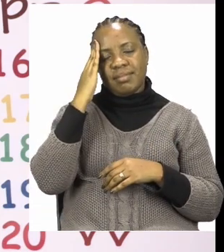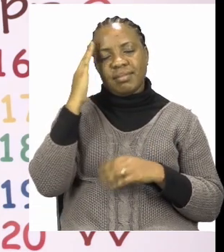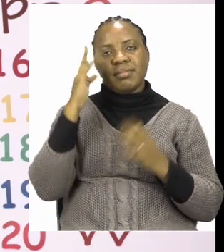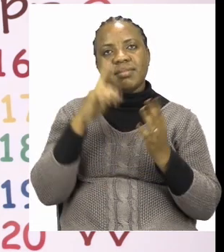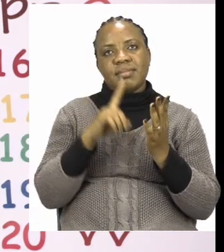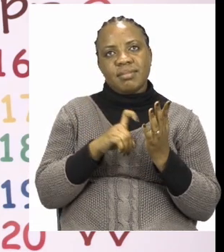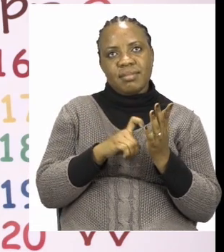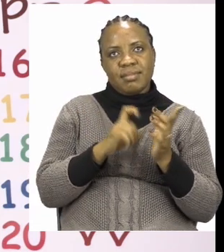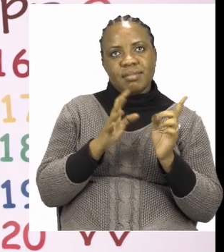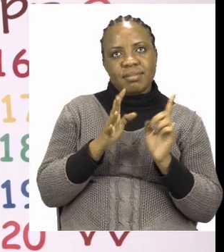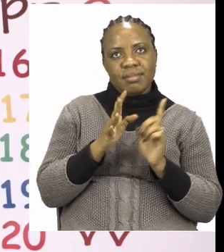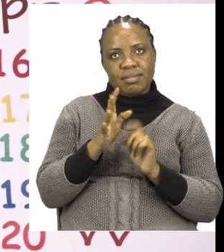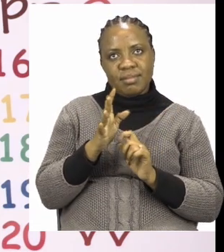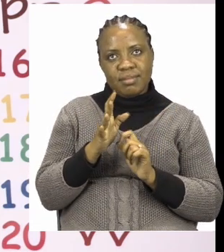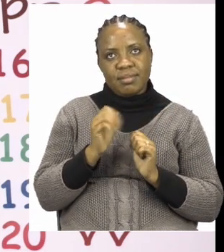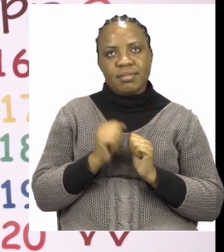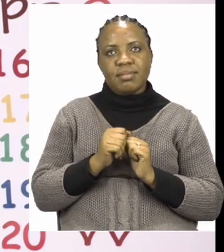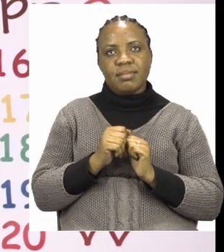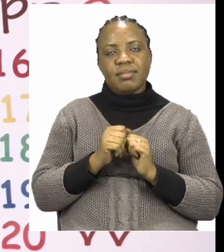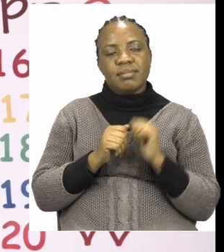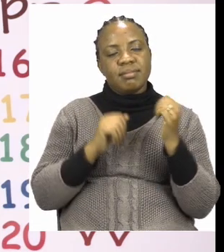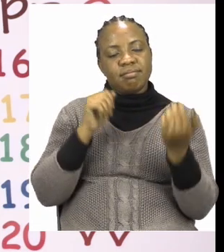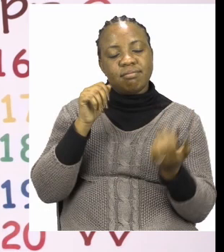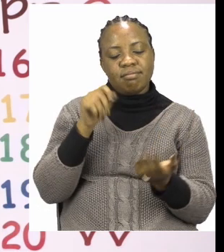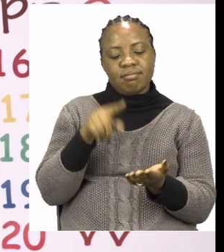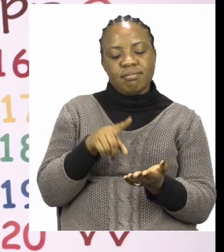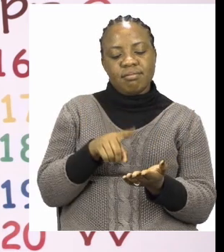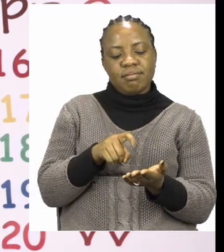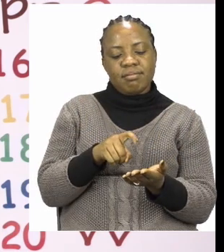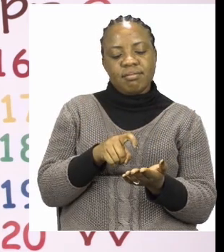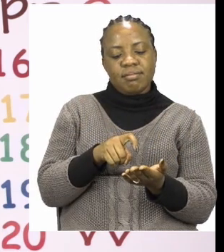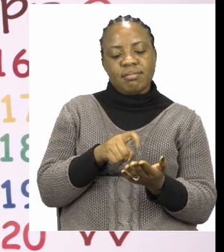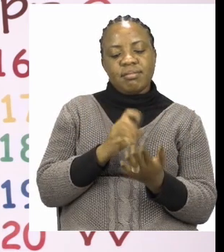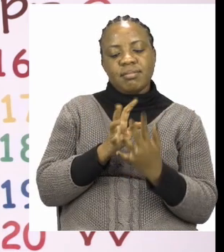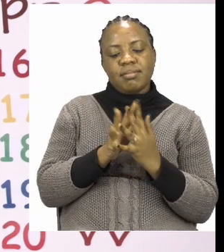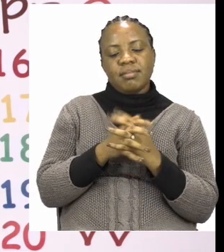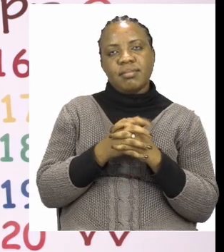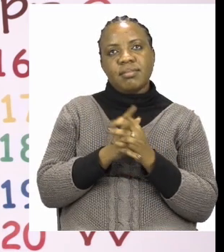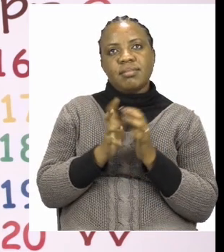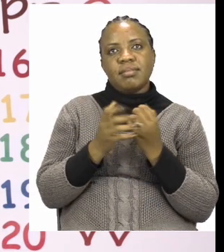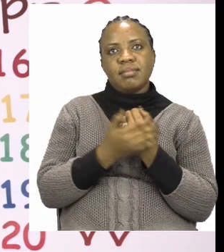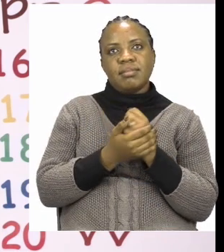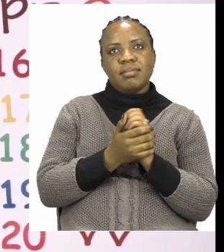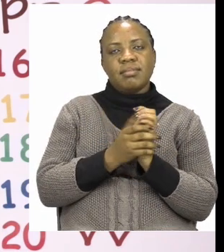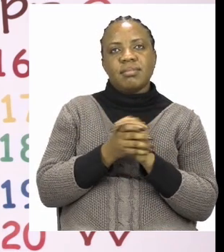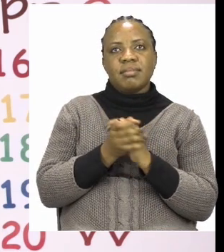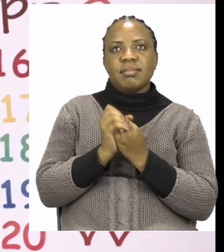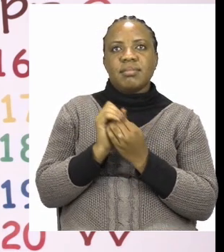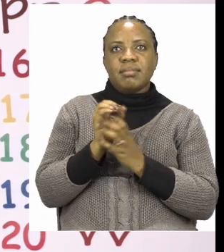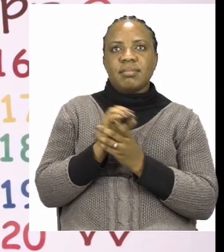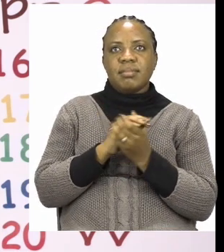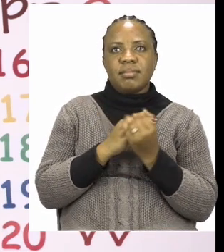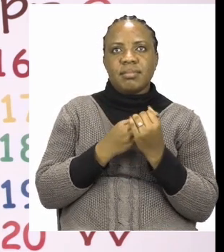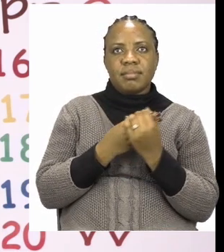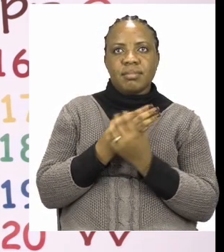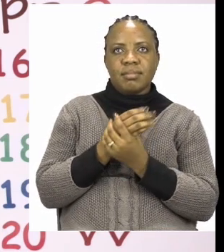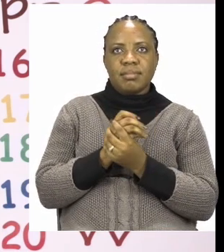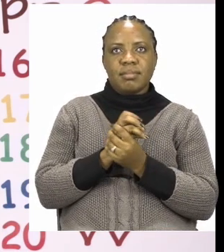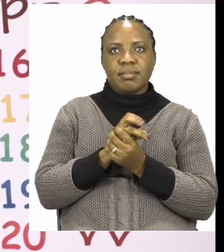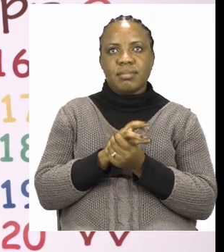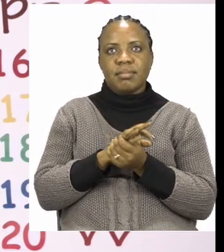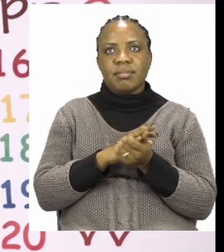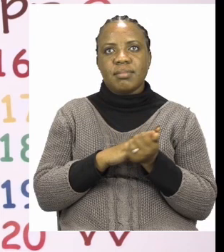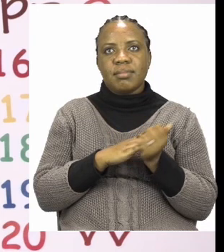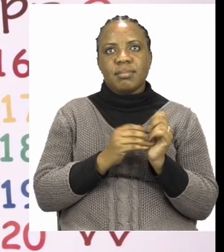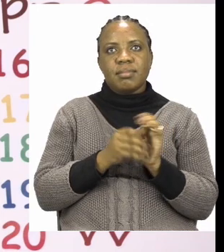to sanitize. So let us take our sanitizer and rub our hands thoroughly. Remember, you